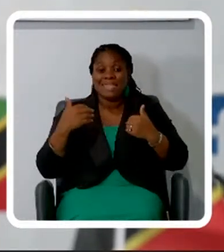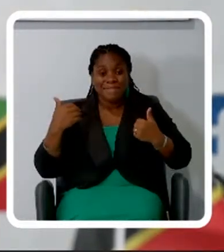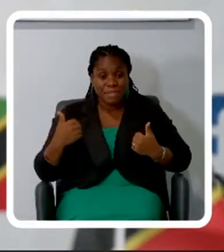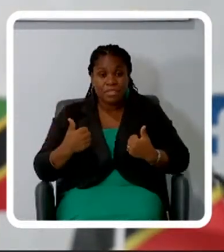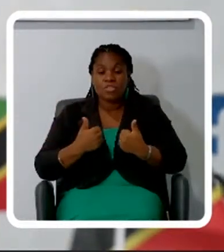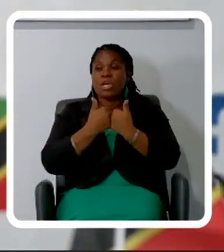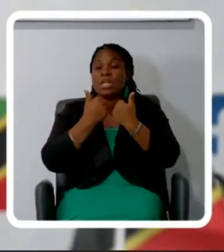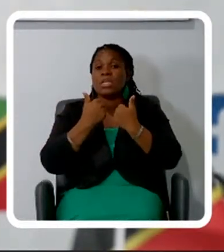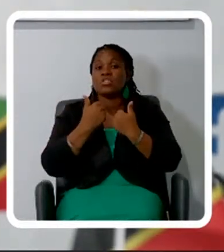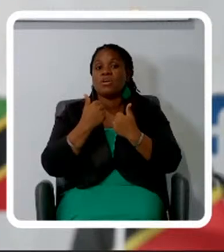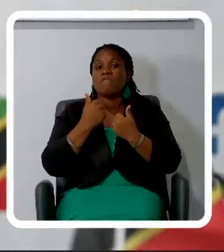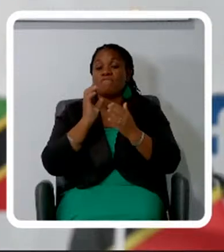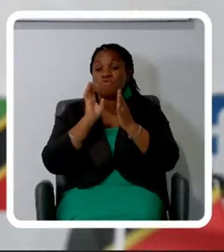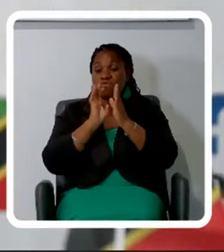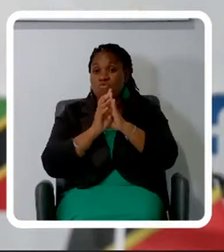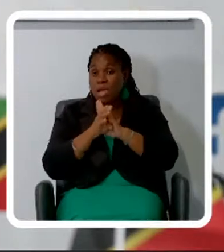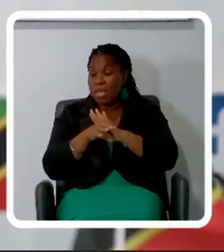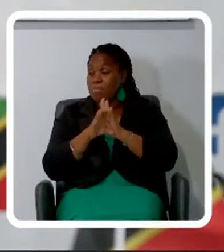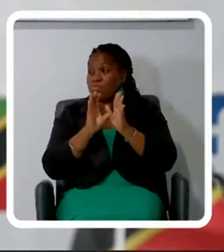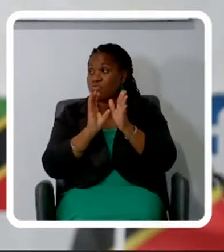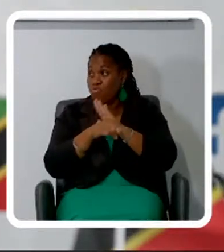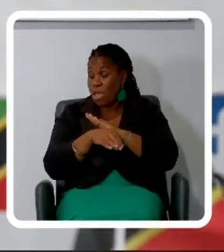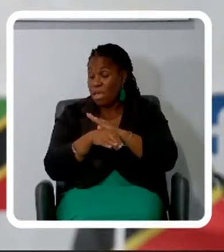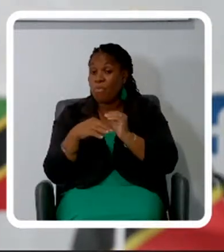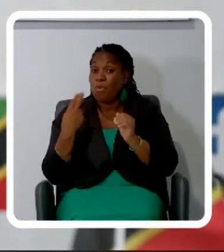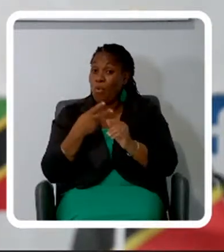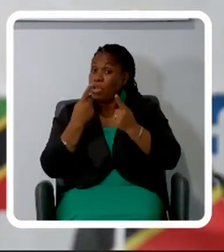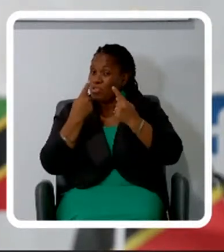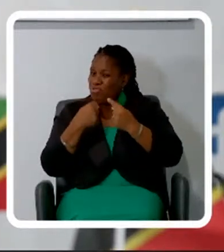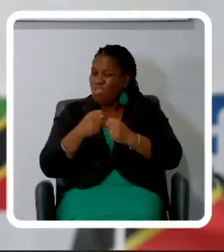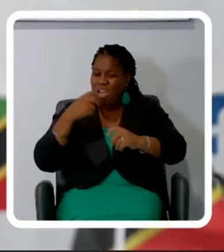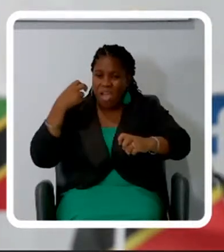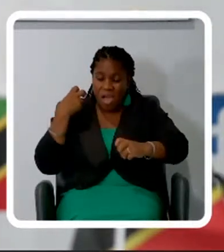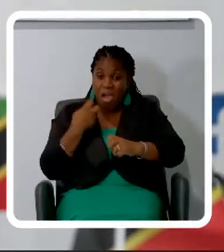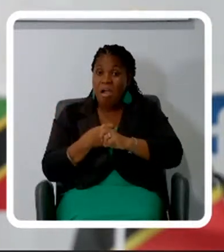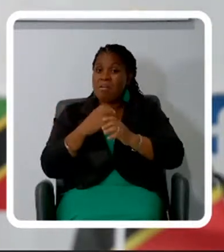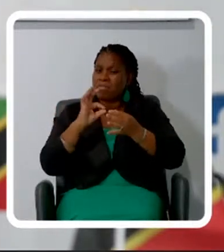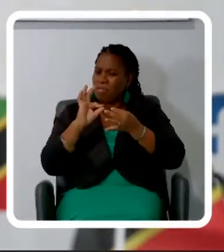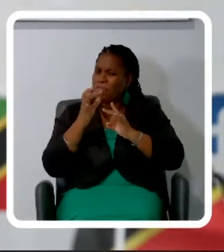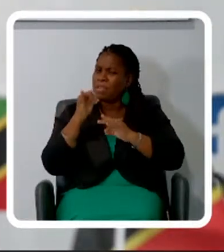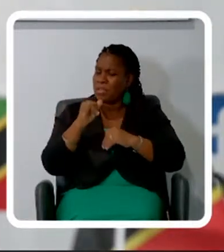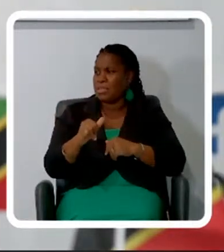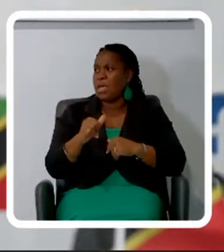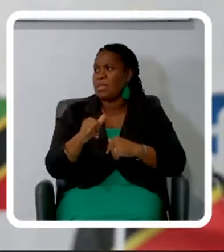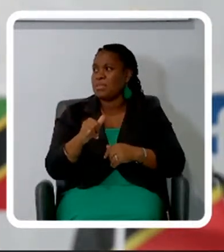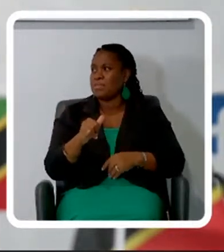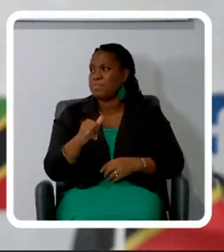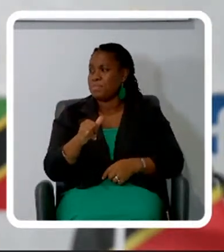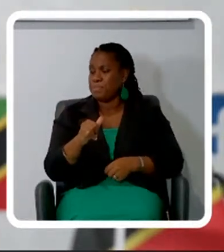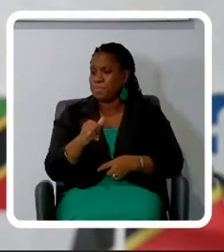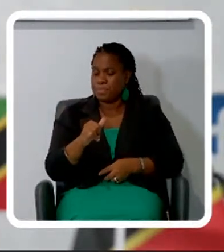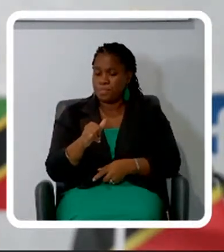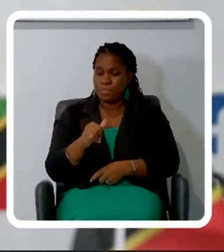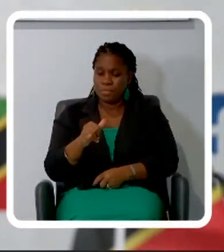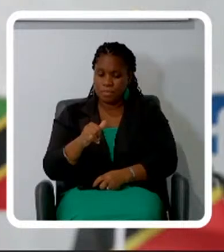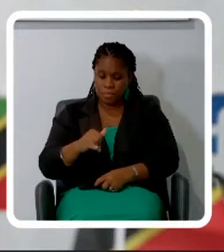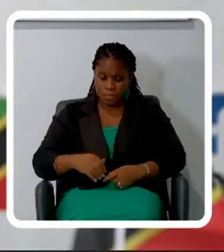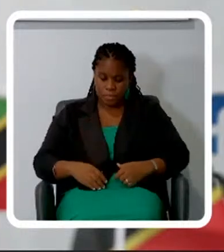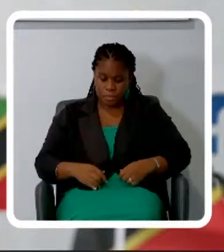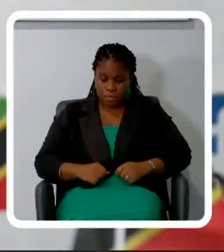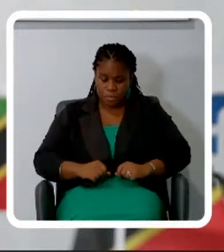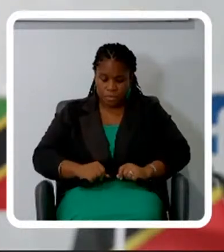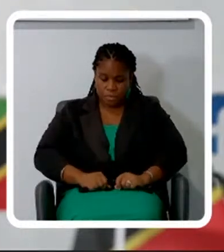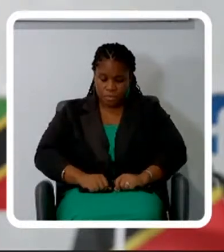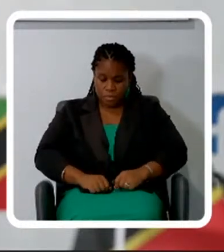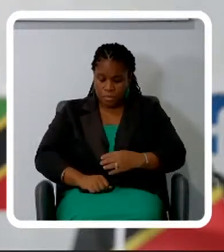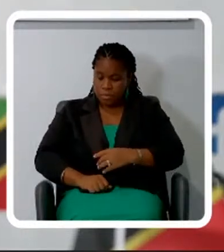of crime and violence, we are working hard on that one, and we will not give up. And we will see the benefits of what we are doing. We need